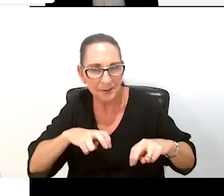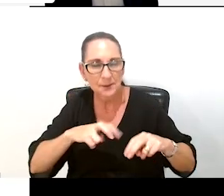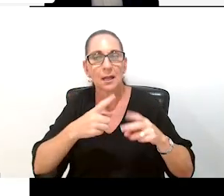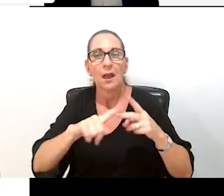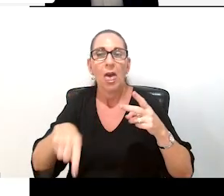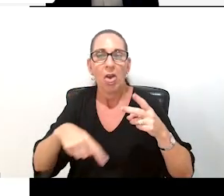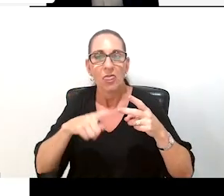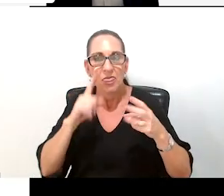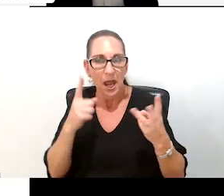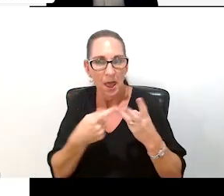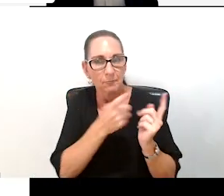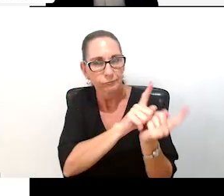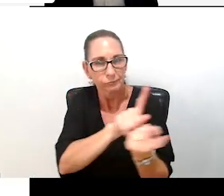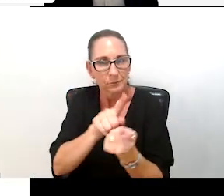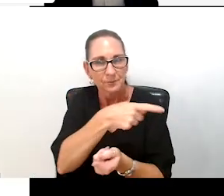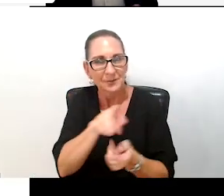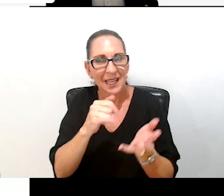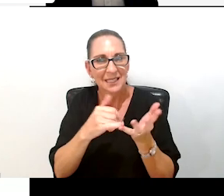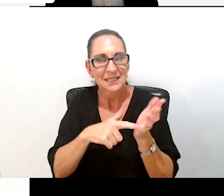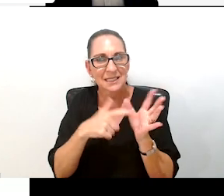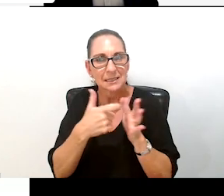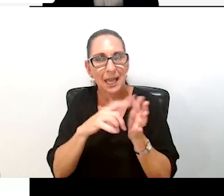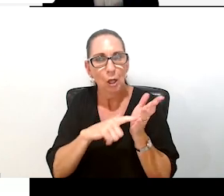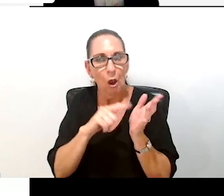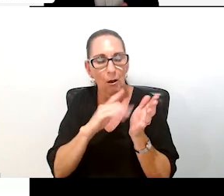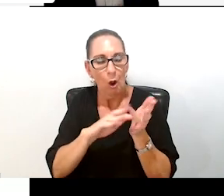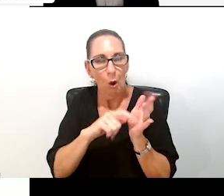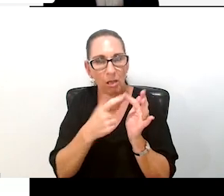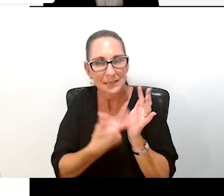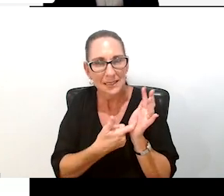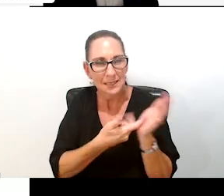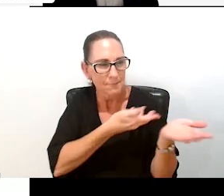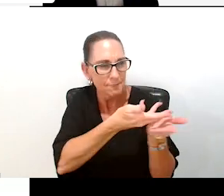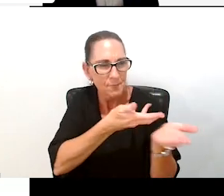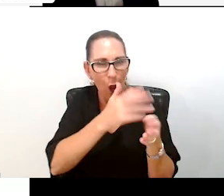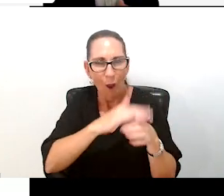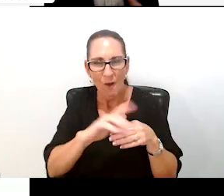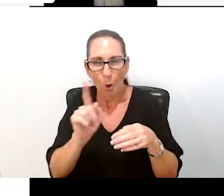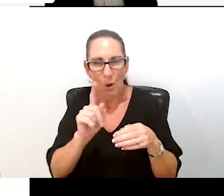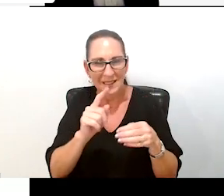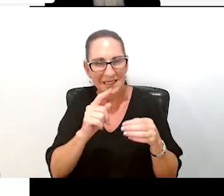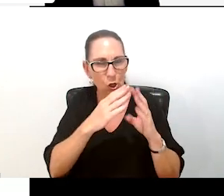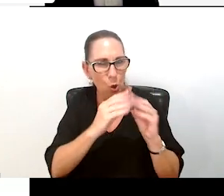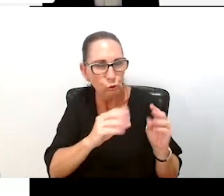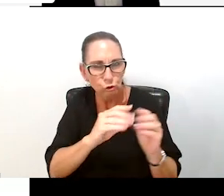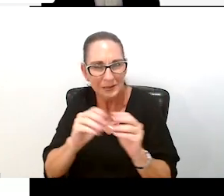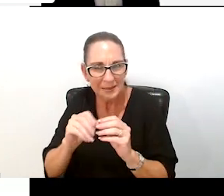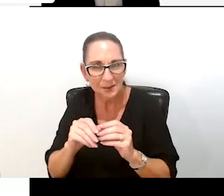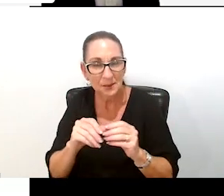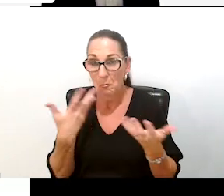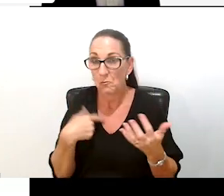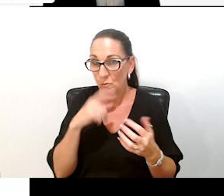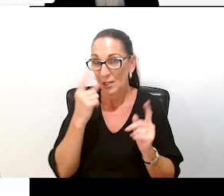to our stakeholders and design a solution to the problems that we see from the analysis. We can change policy